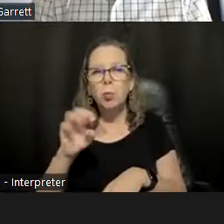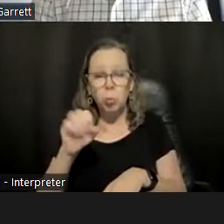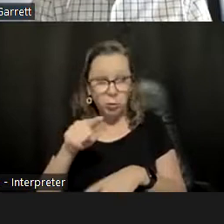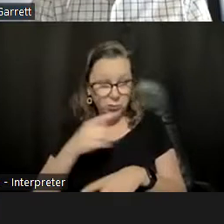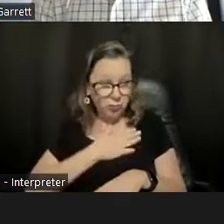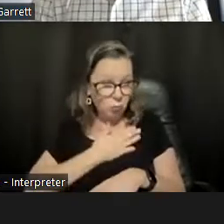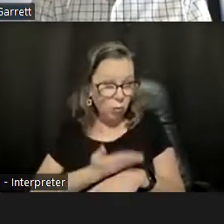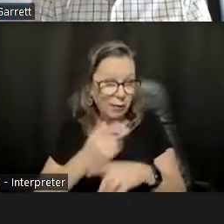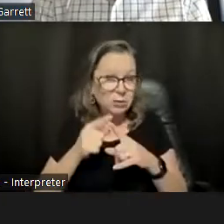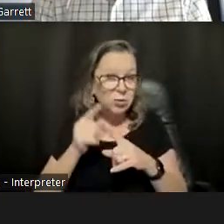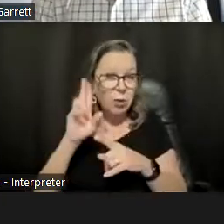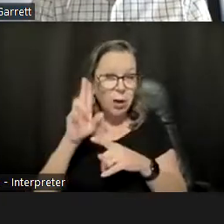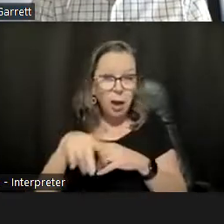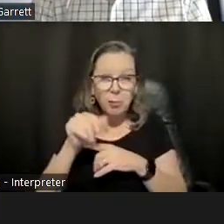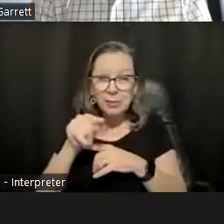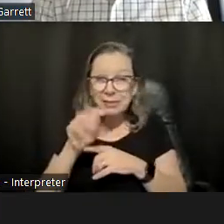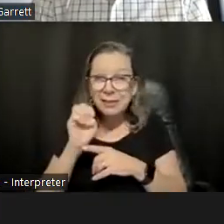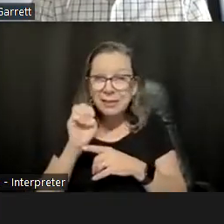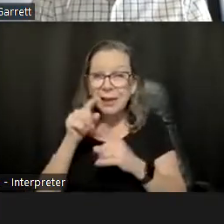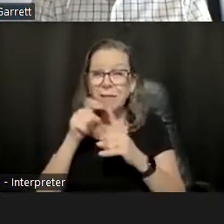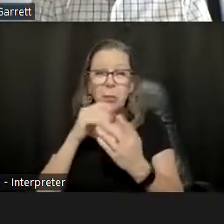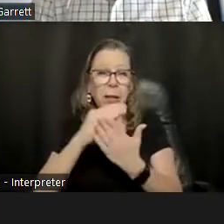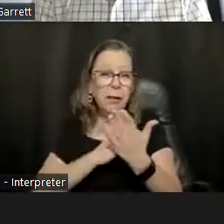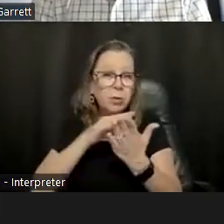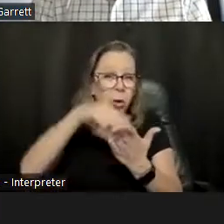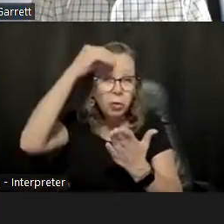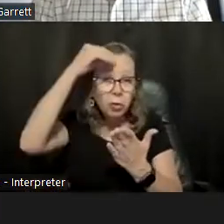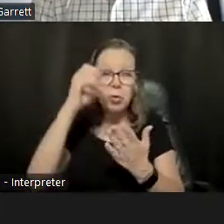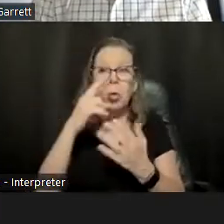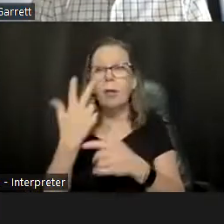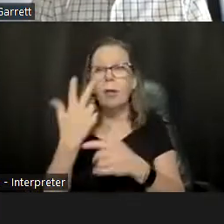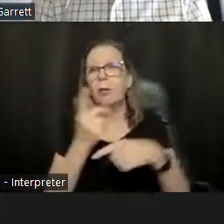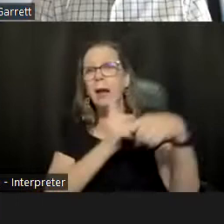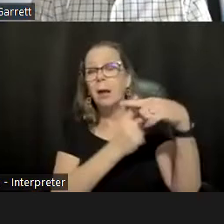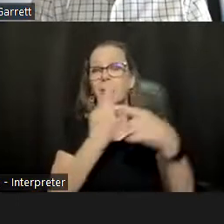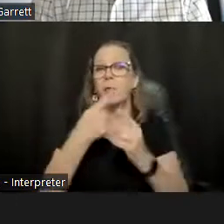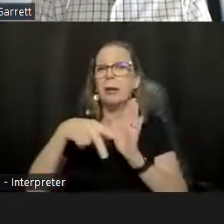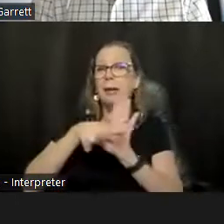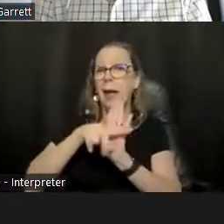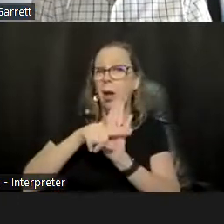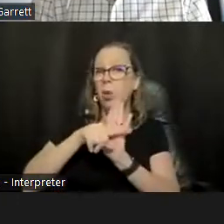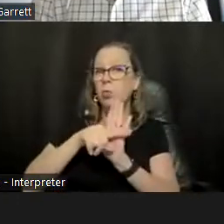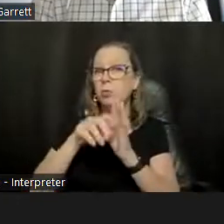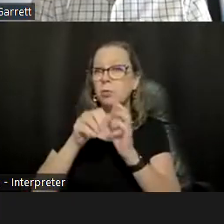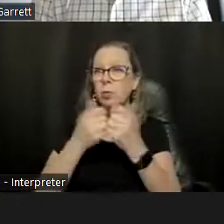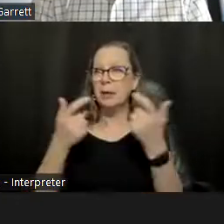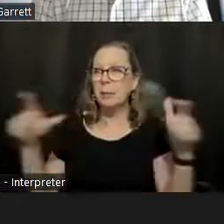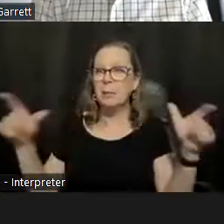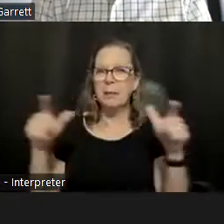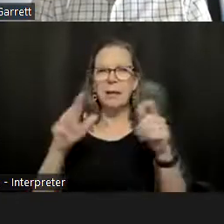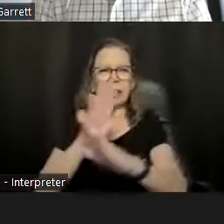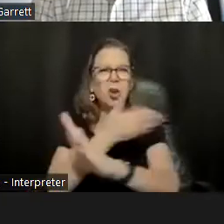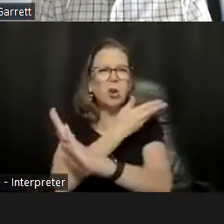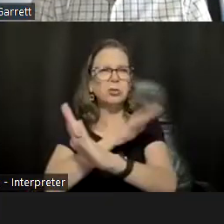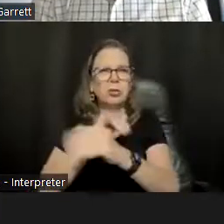from some lessons learned, or maybe some 3 ups and 3 downs that happened with that big concert in